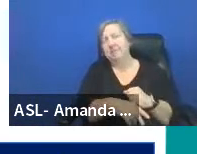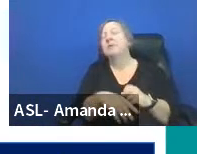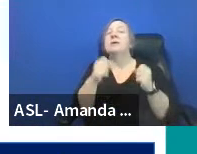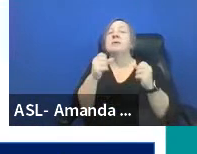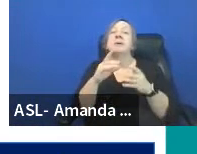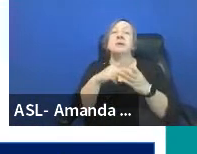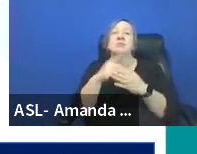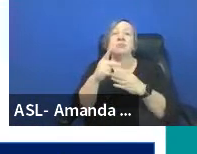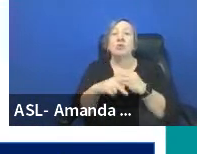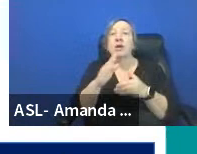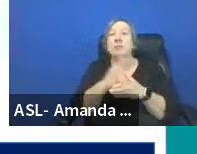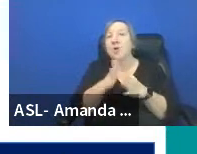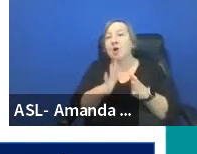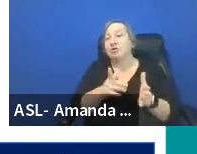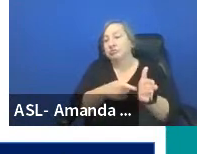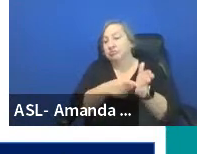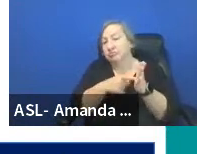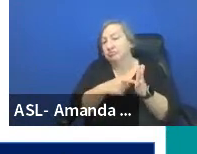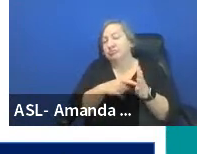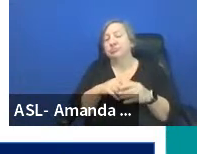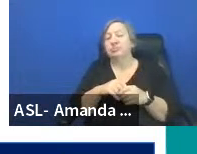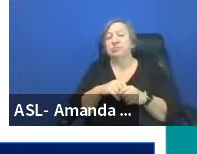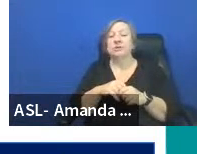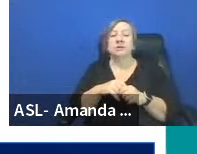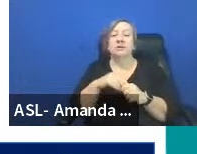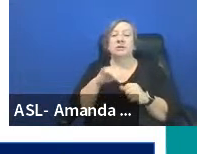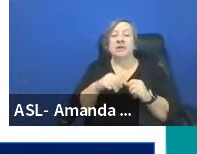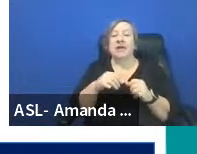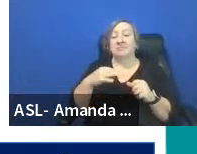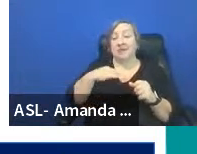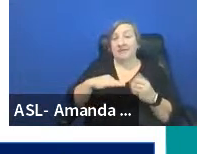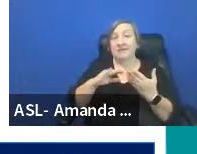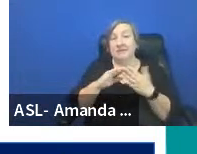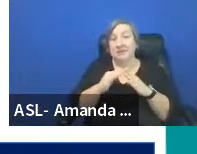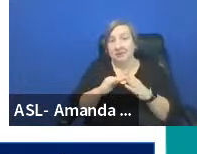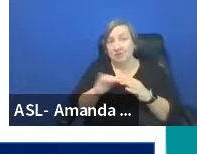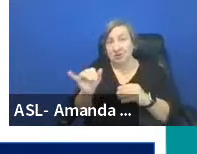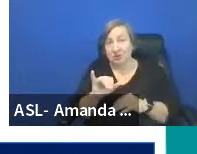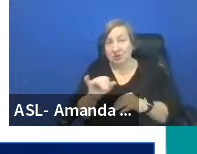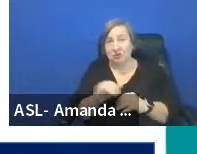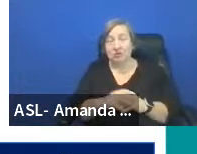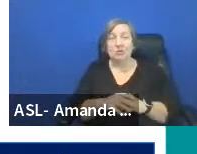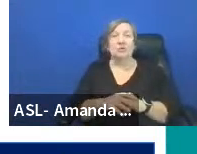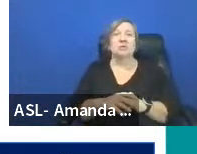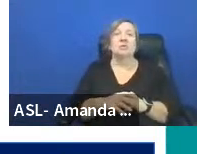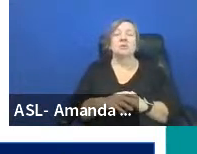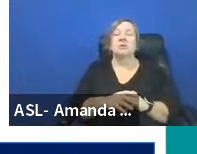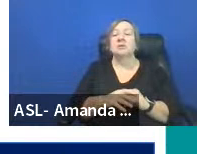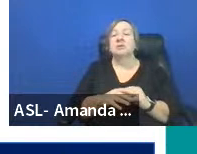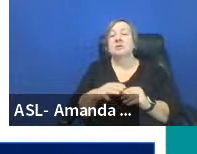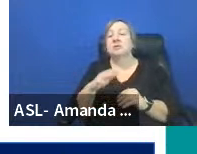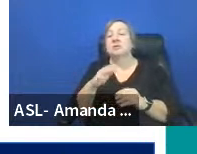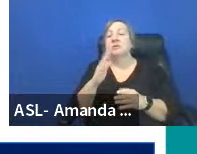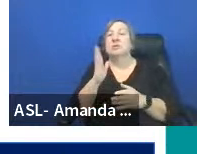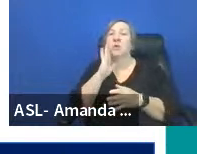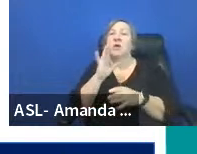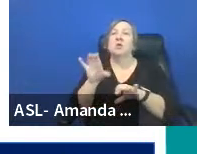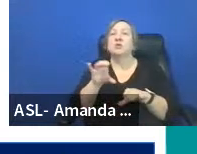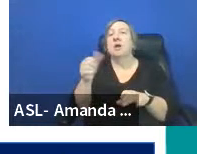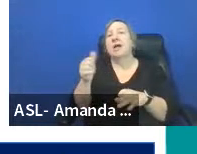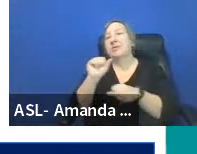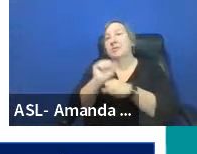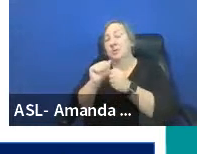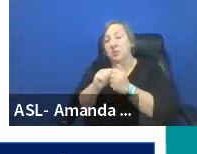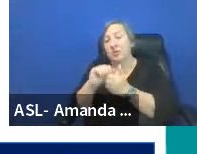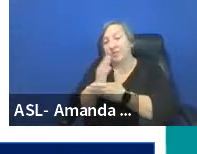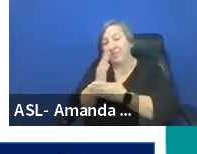partner conditions that are also benefits to the community. As I mentioned, we'll do some work with our partners and looking at